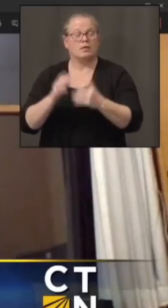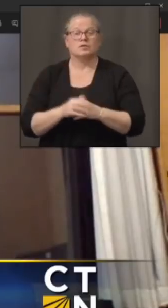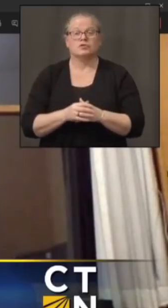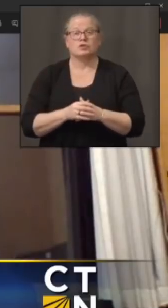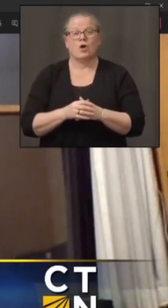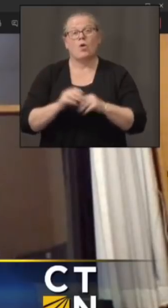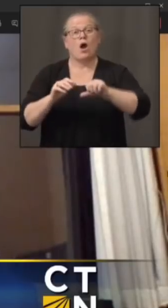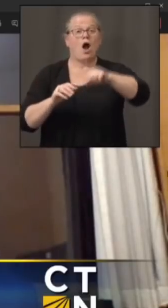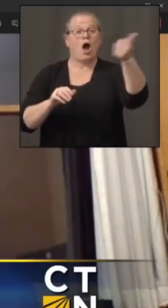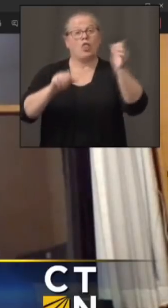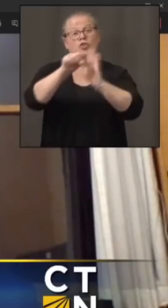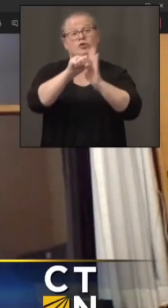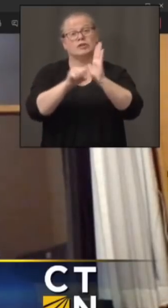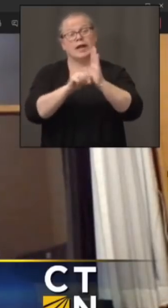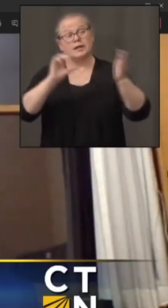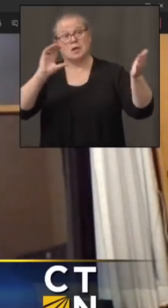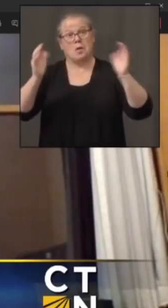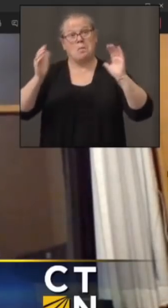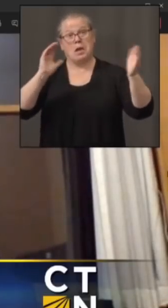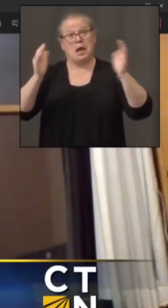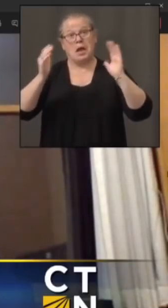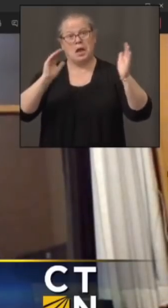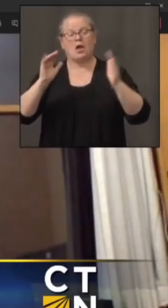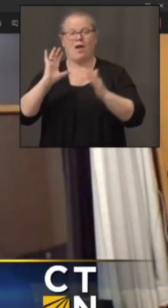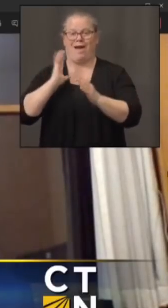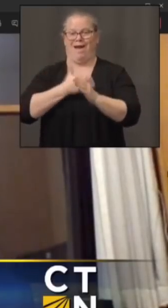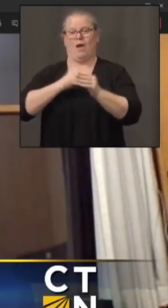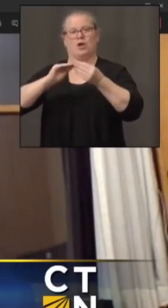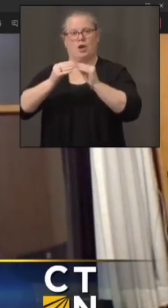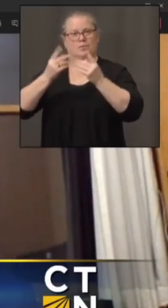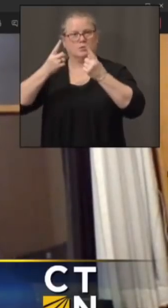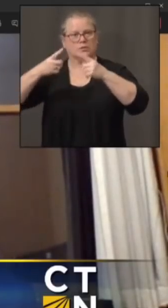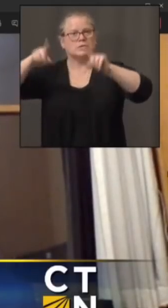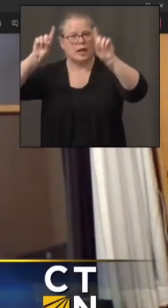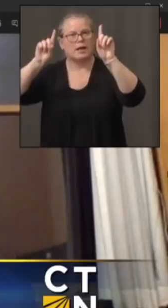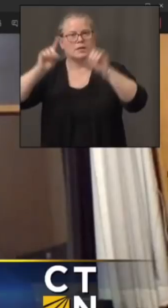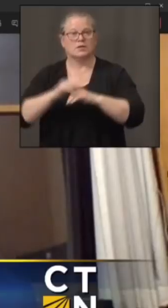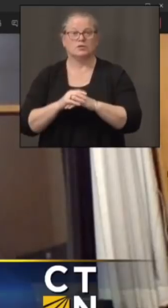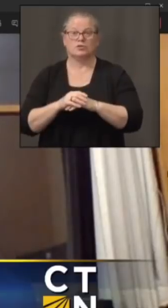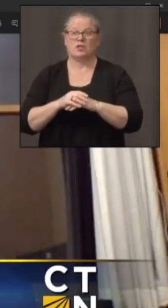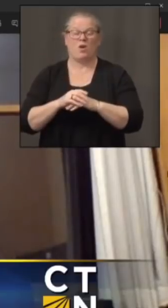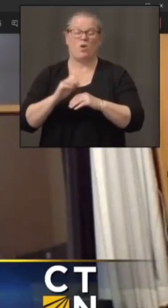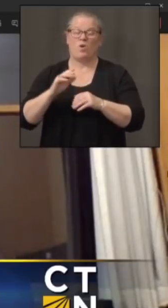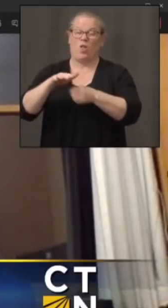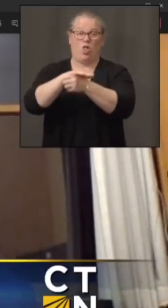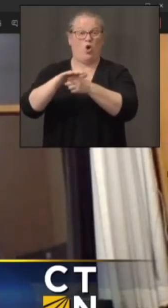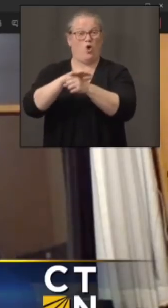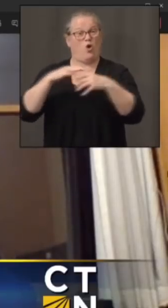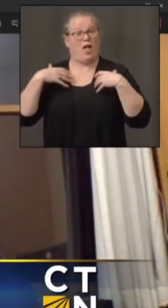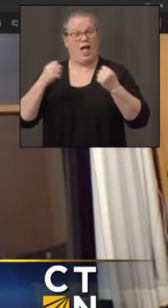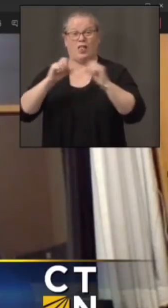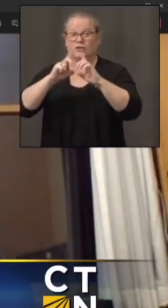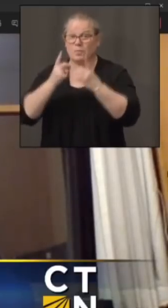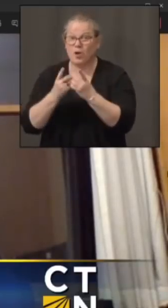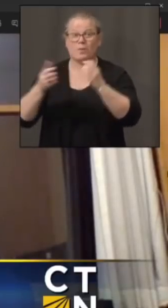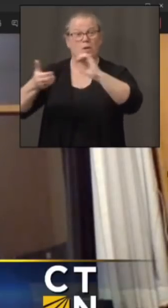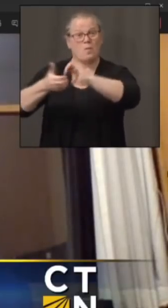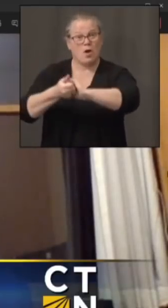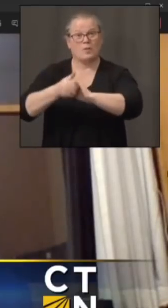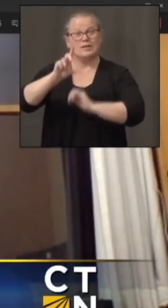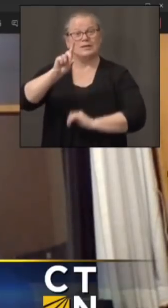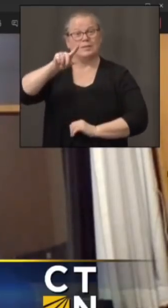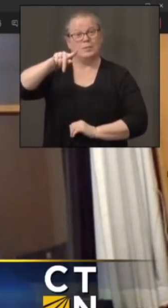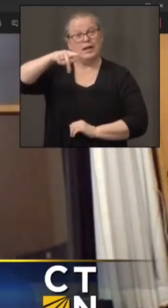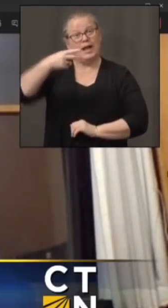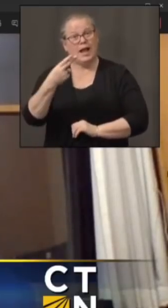other states, that's a very successful ratio. So again, hats off to local health department partners and our team at DPH who are doing a